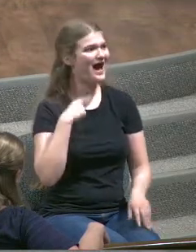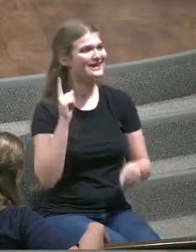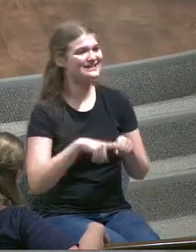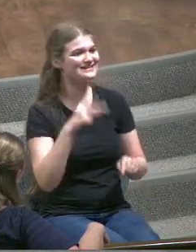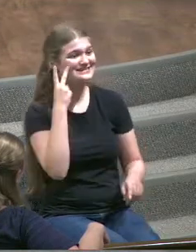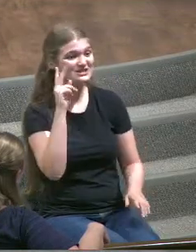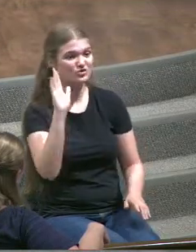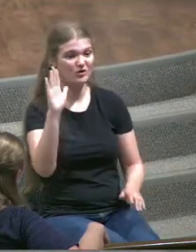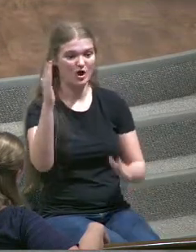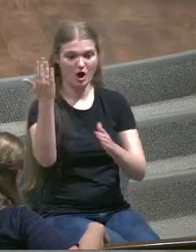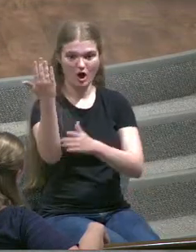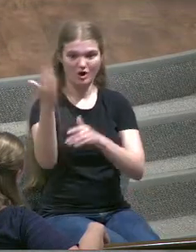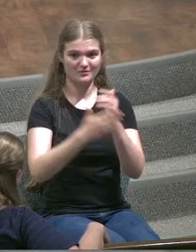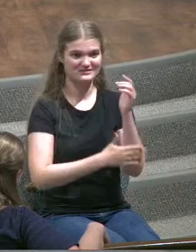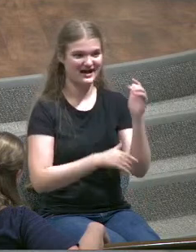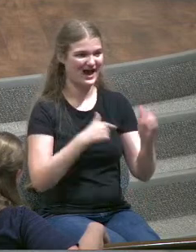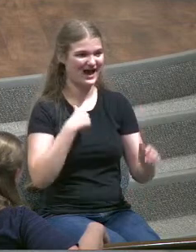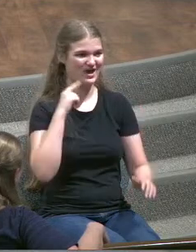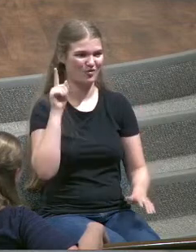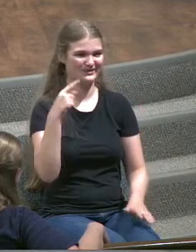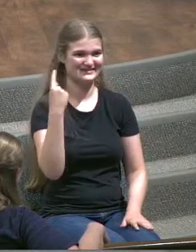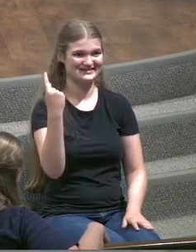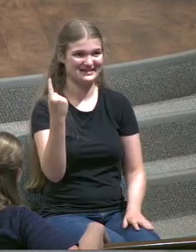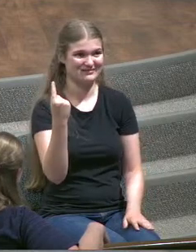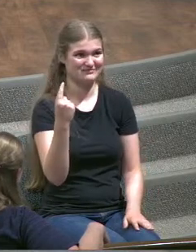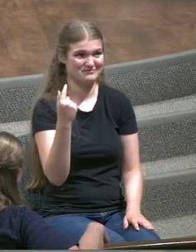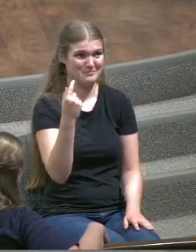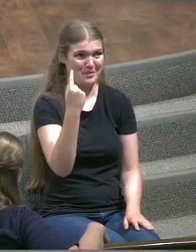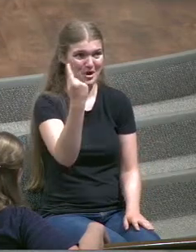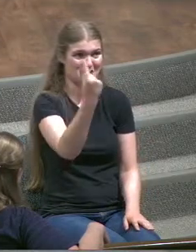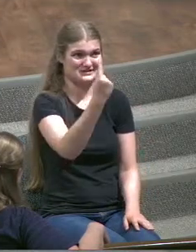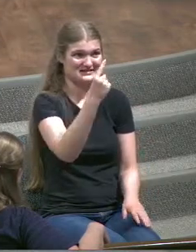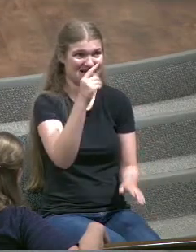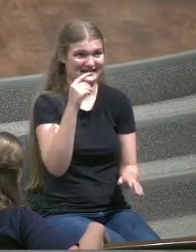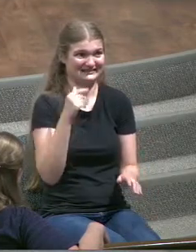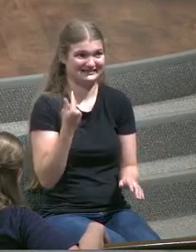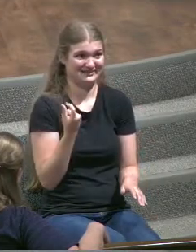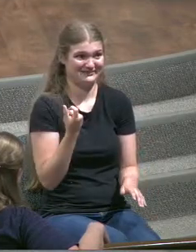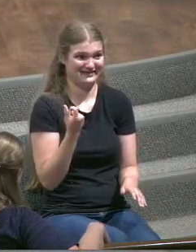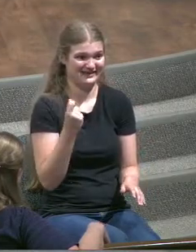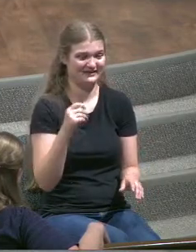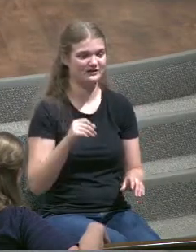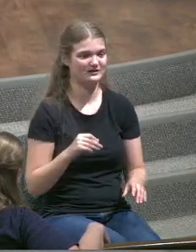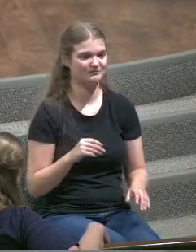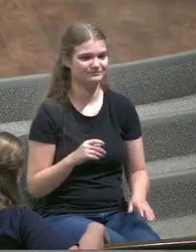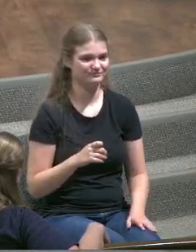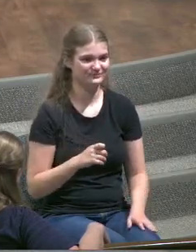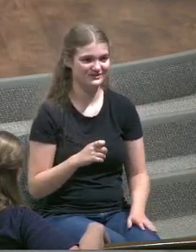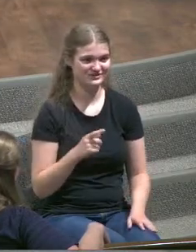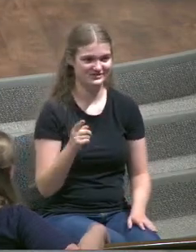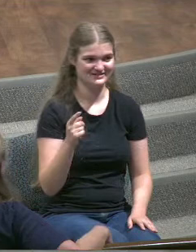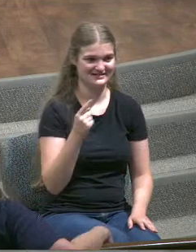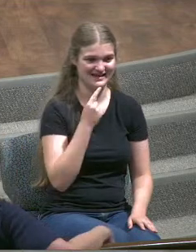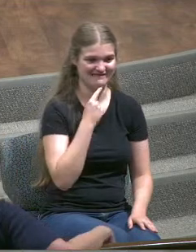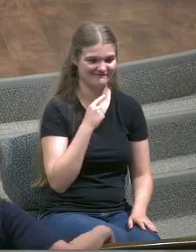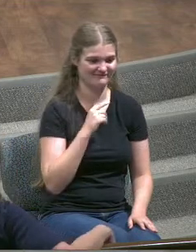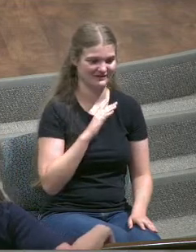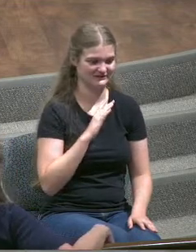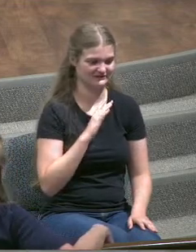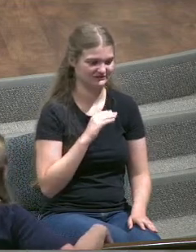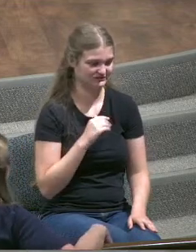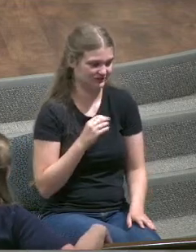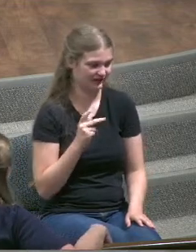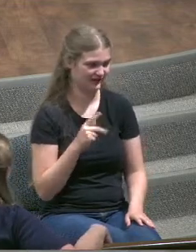this blob in front of me. I have no idea what you're doing. And finally, she gave up and she said, fine, I'll just let the doctor deal with you. And she walked out.